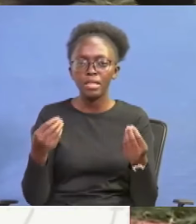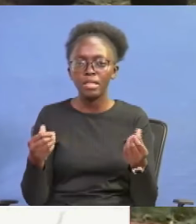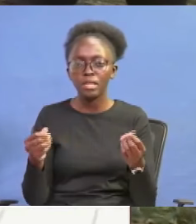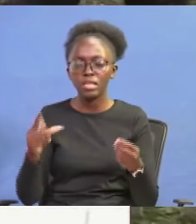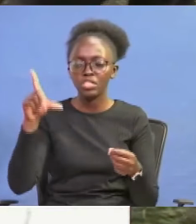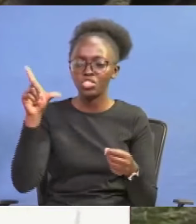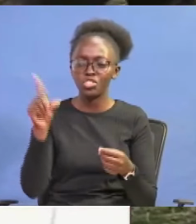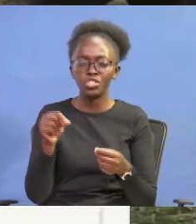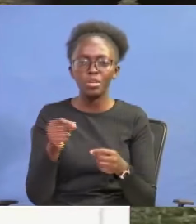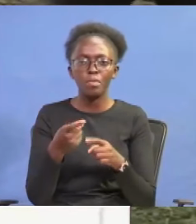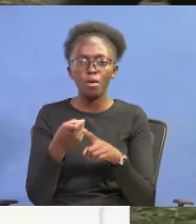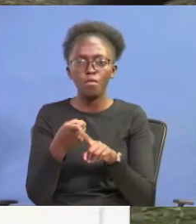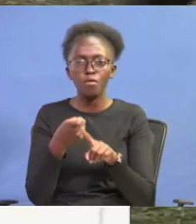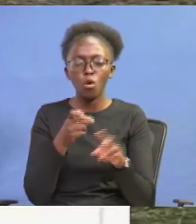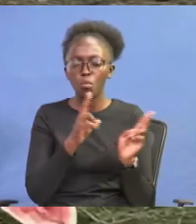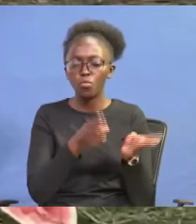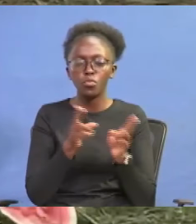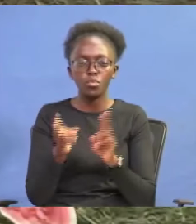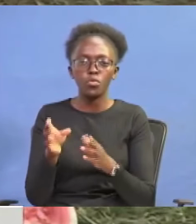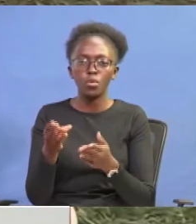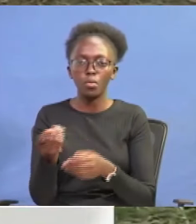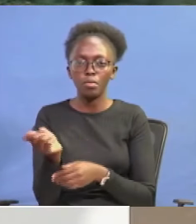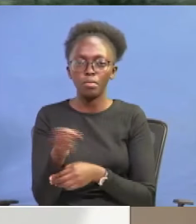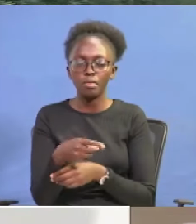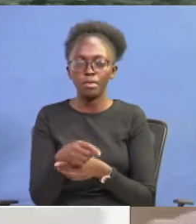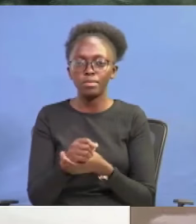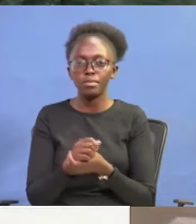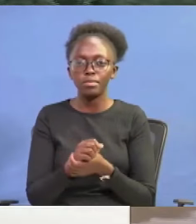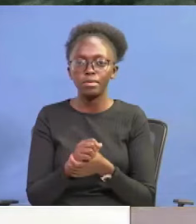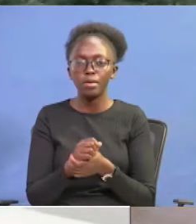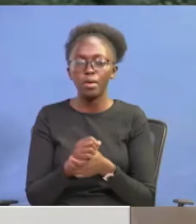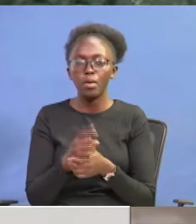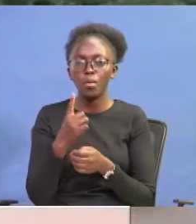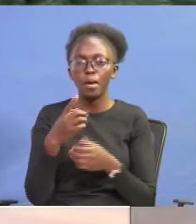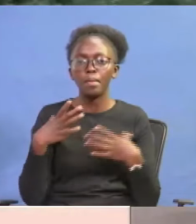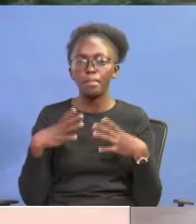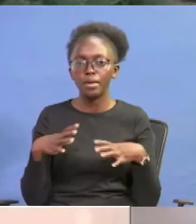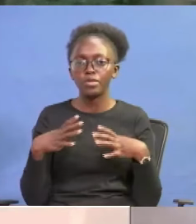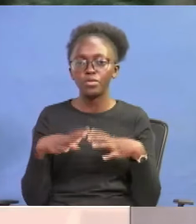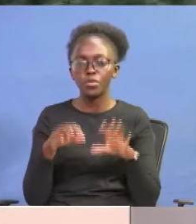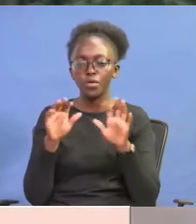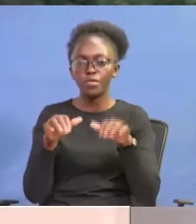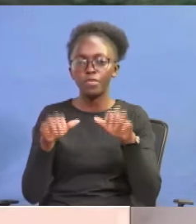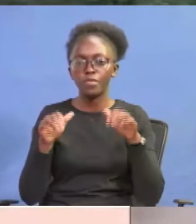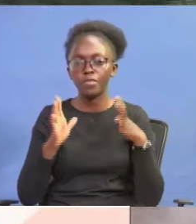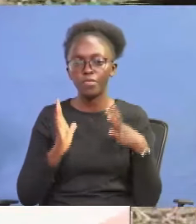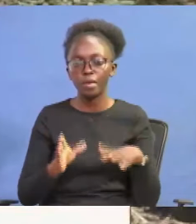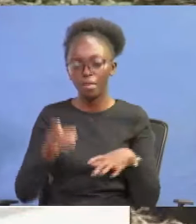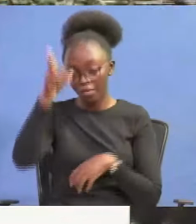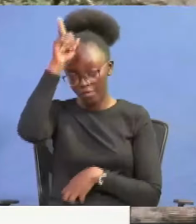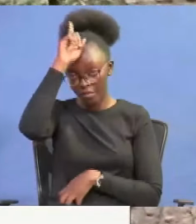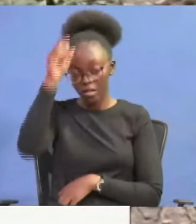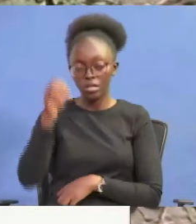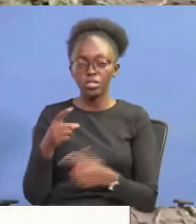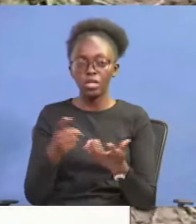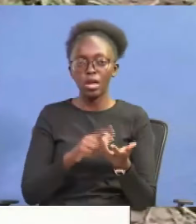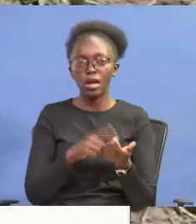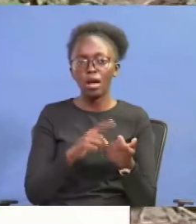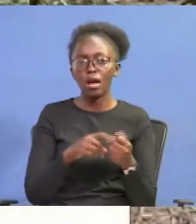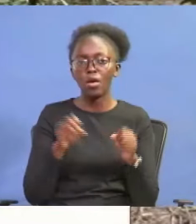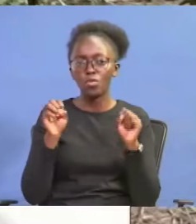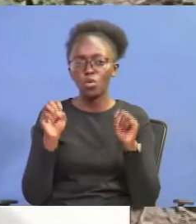kilogram, down from the normal 25 shillings. Mr. Bonea Kone, a farmer from Masa Village, is counting losses worth